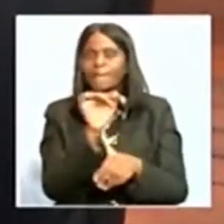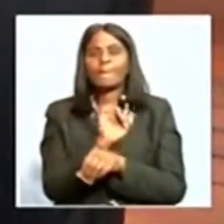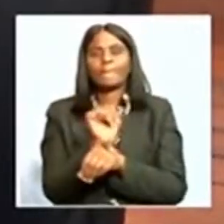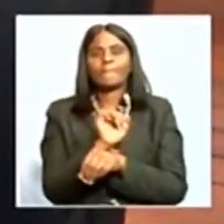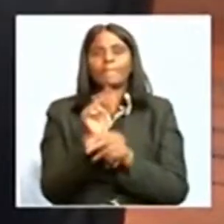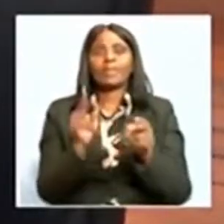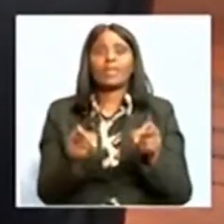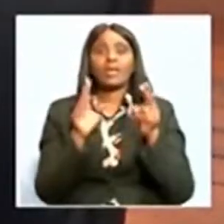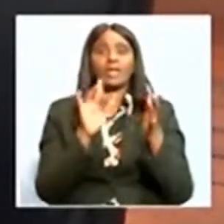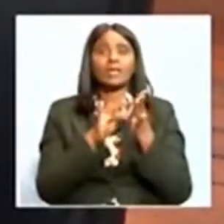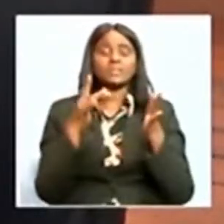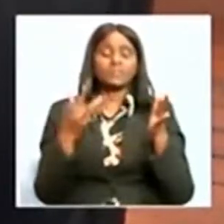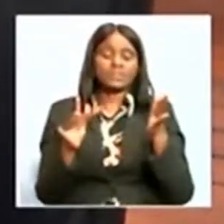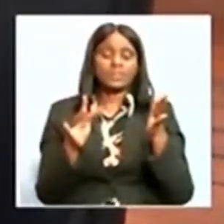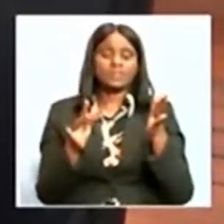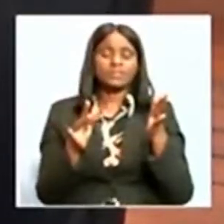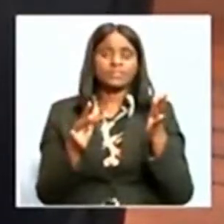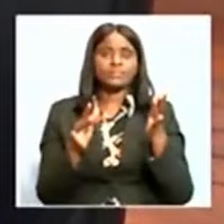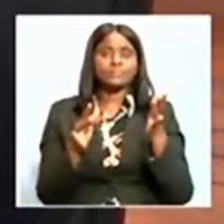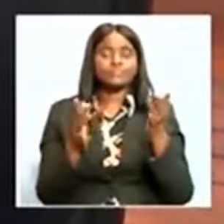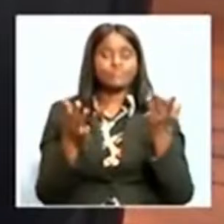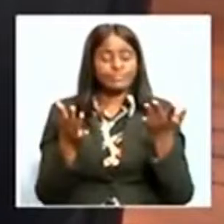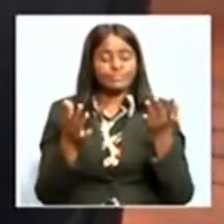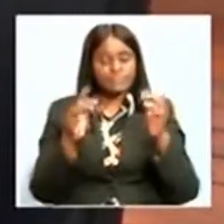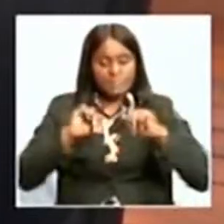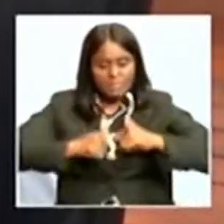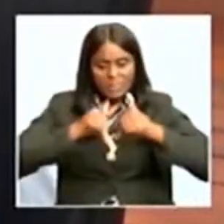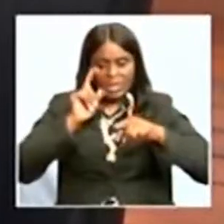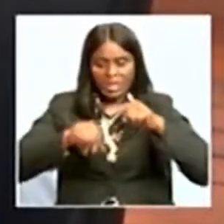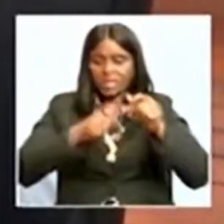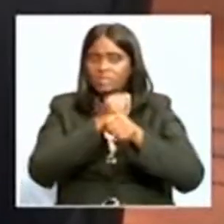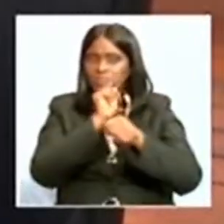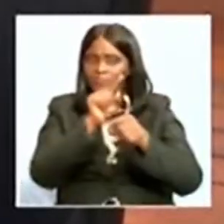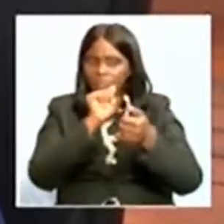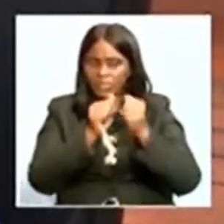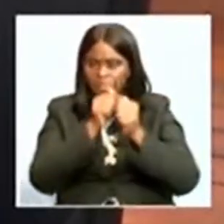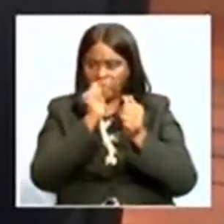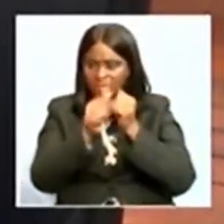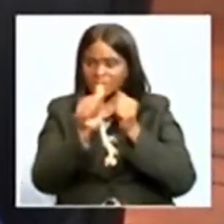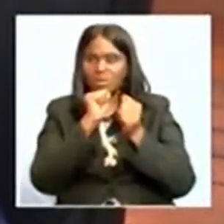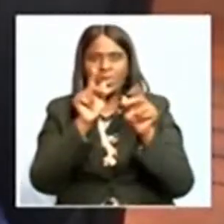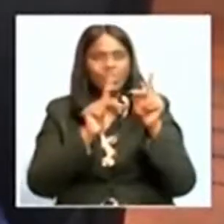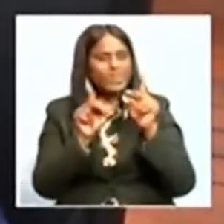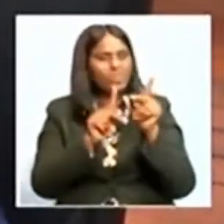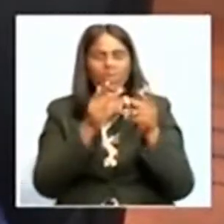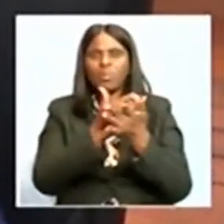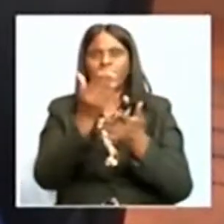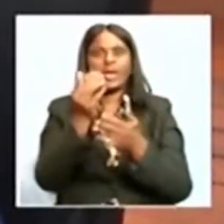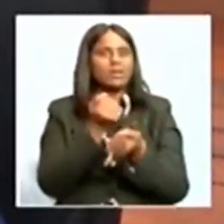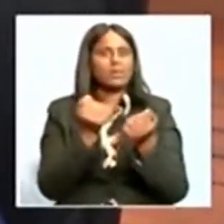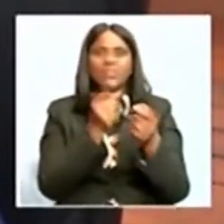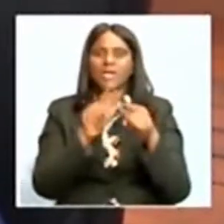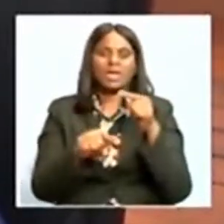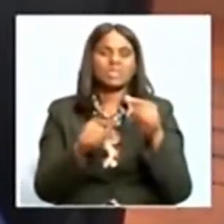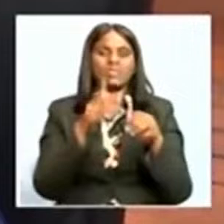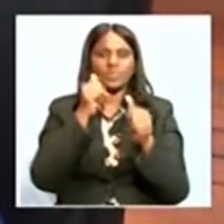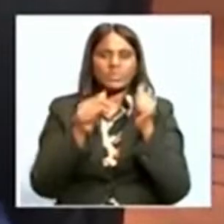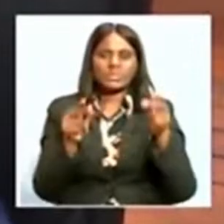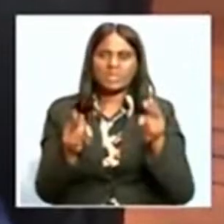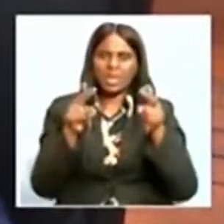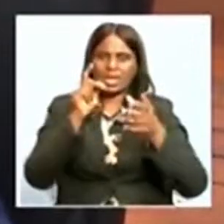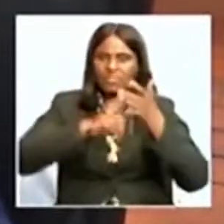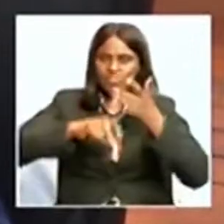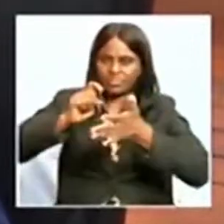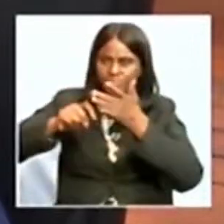it's too high. So then we cannot solve that problem because people will not opt to buy the vehicles because they are high in terms of